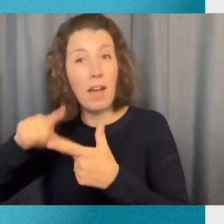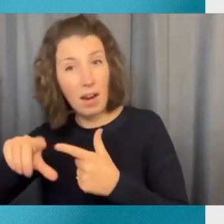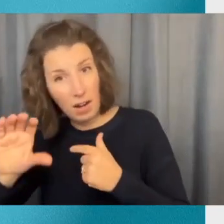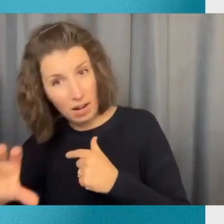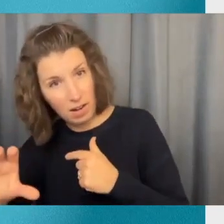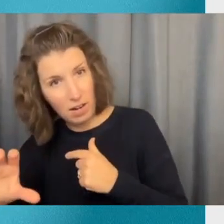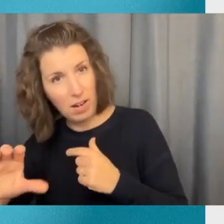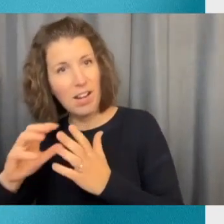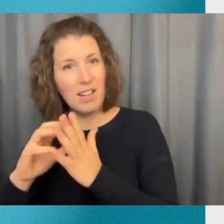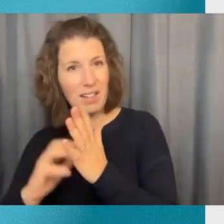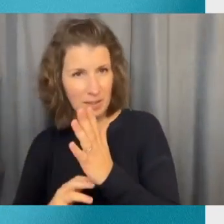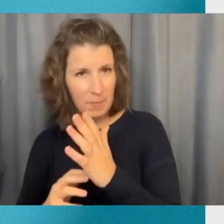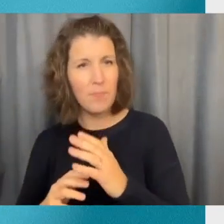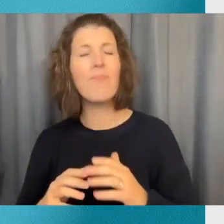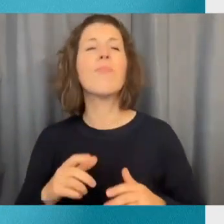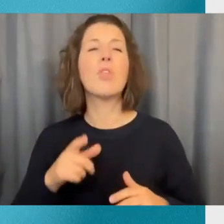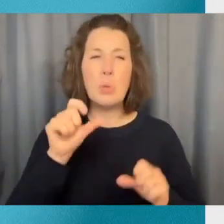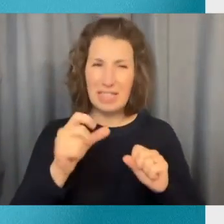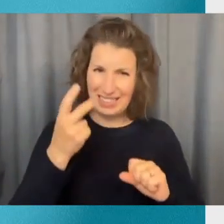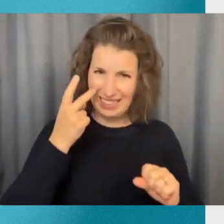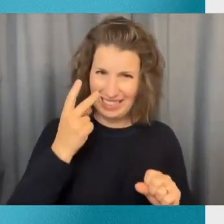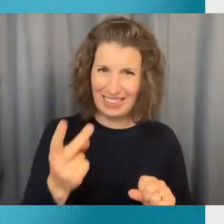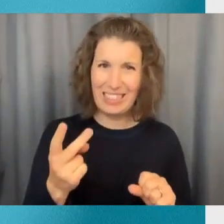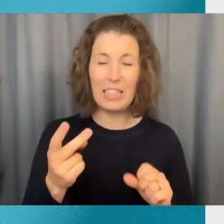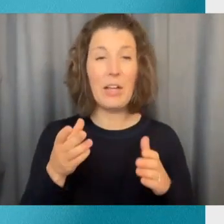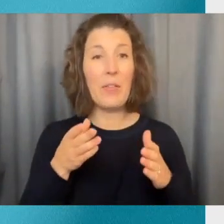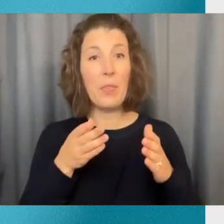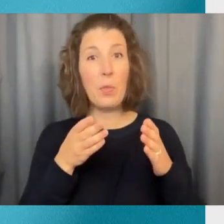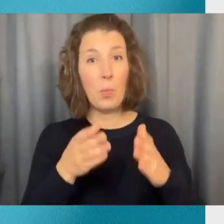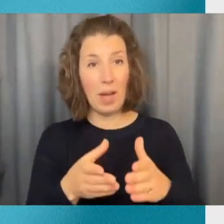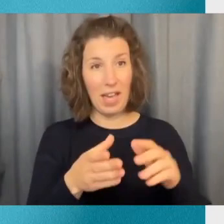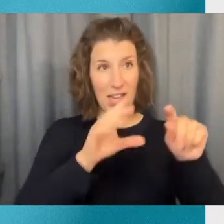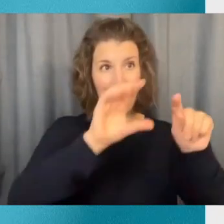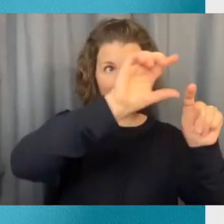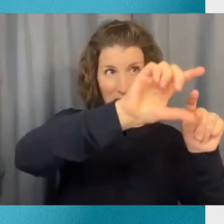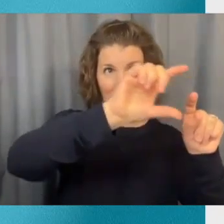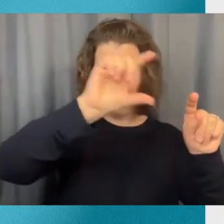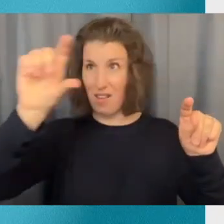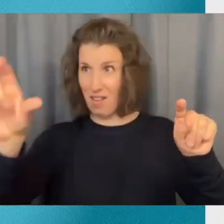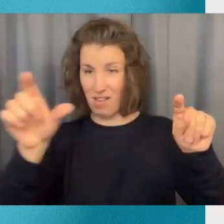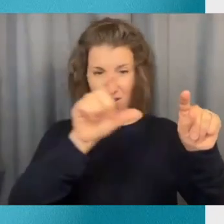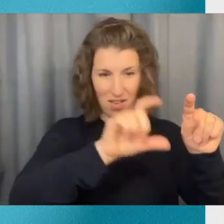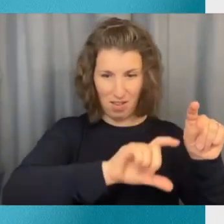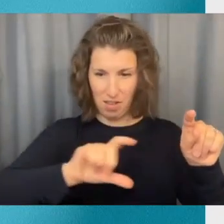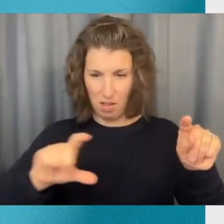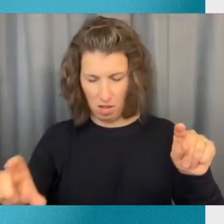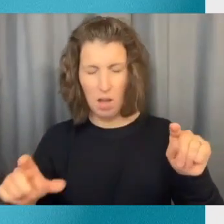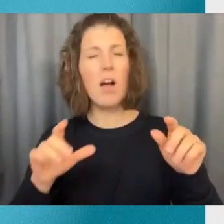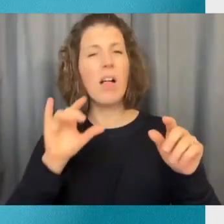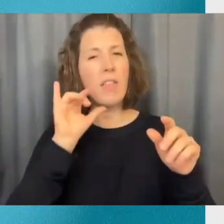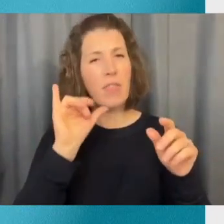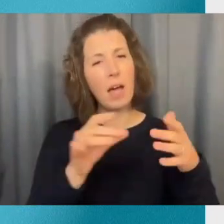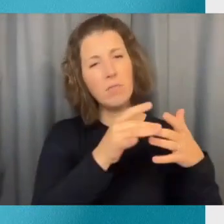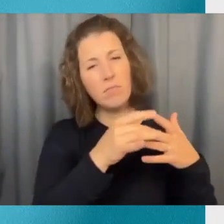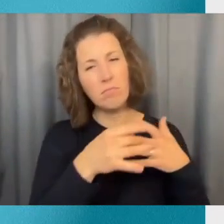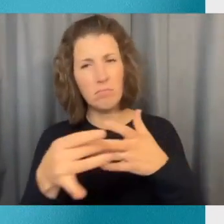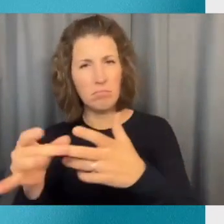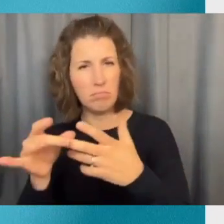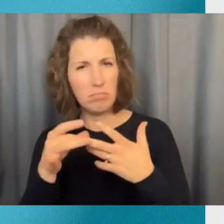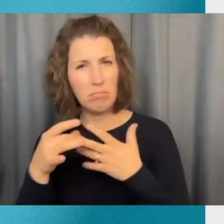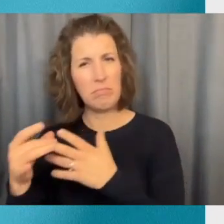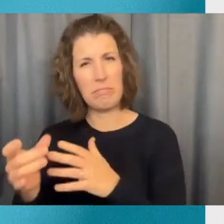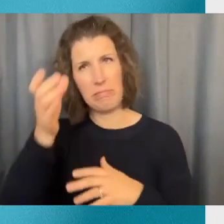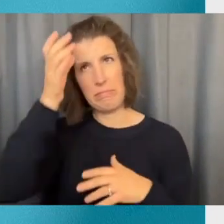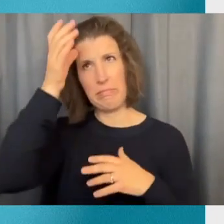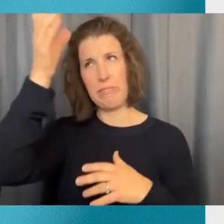you can see the way that the work of the gutter is moving things forward with just contemplating this whole idea of a doctor visit. And again,